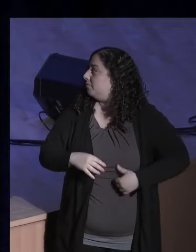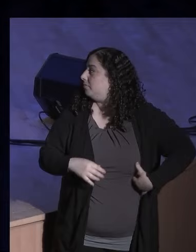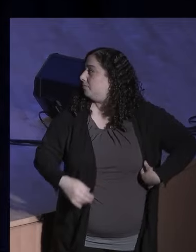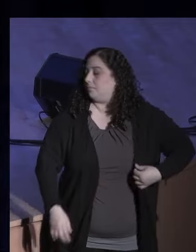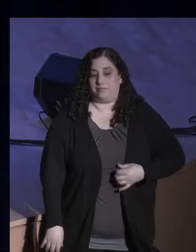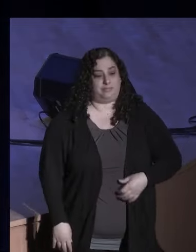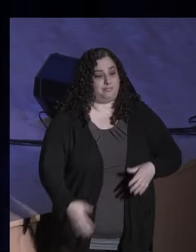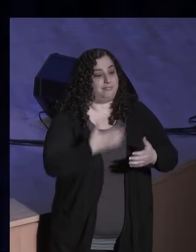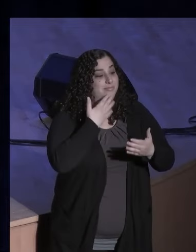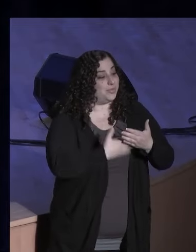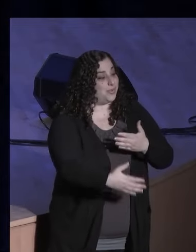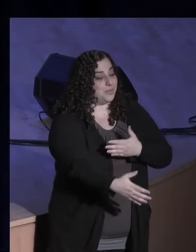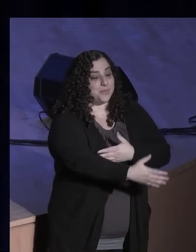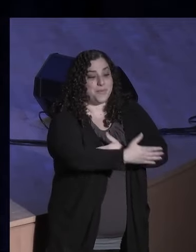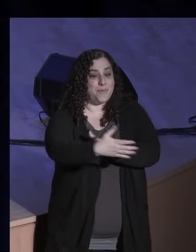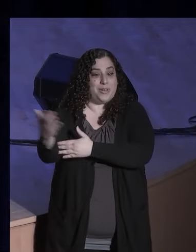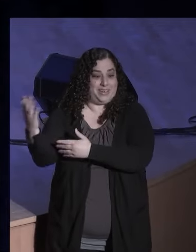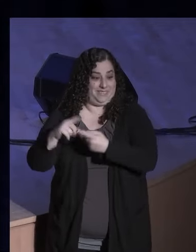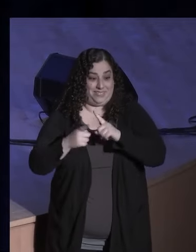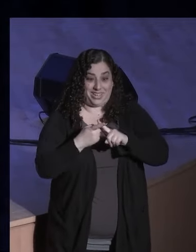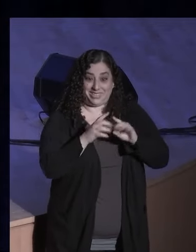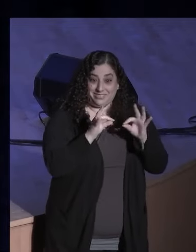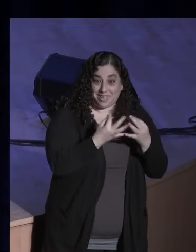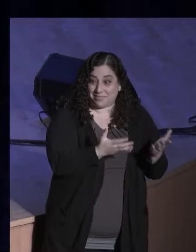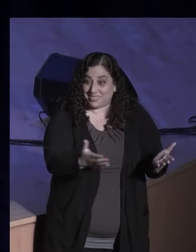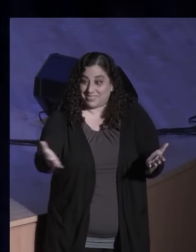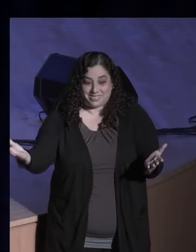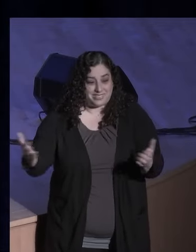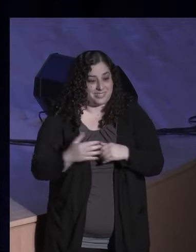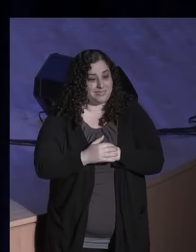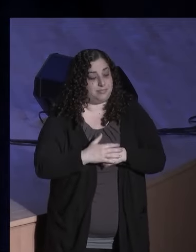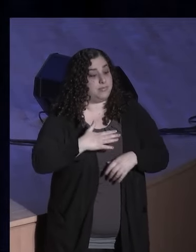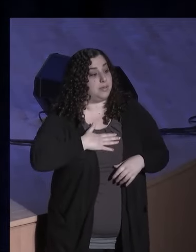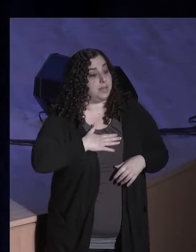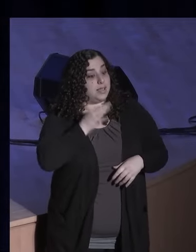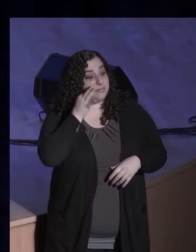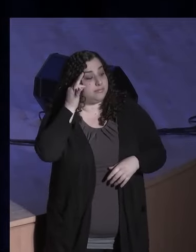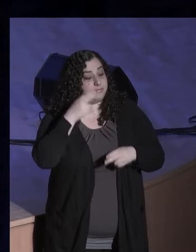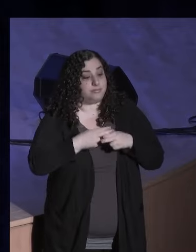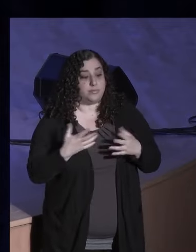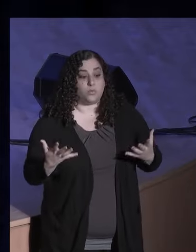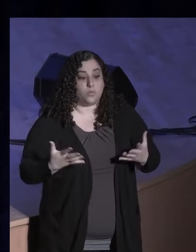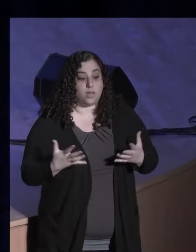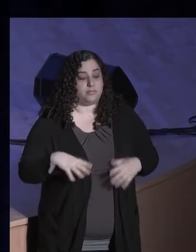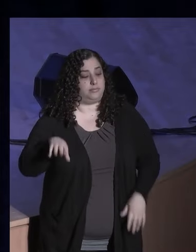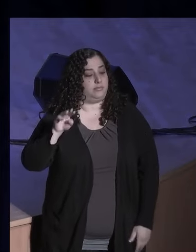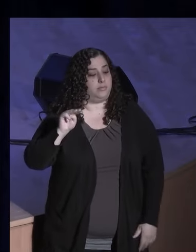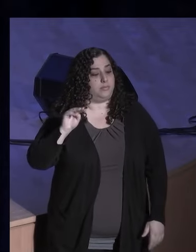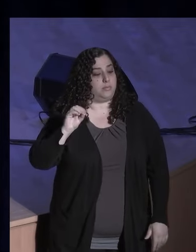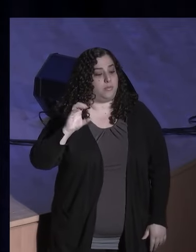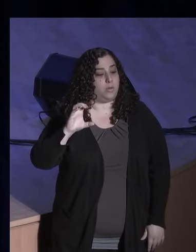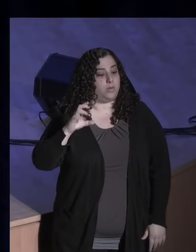Good morning, my friends and relatives. My Indian name is Mockingbird with Big Heart, and I come from the place of the Big Springs on the